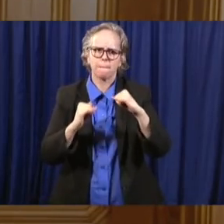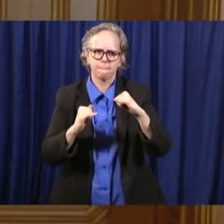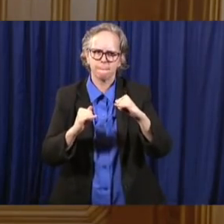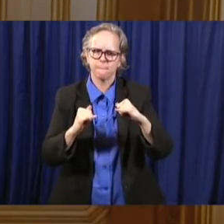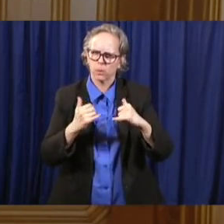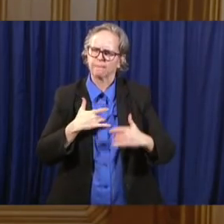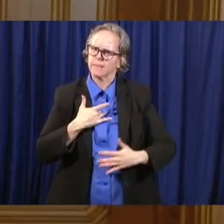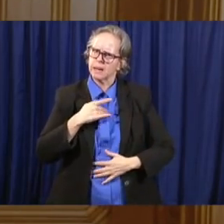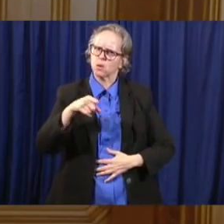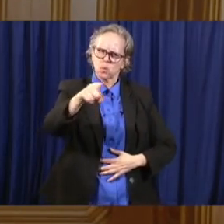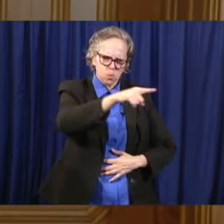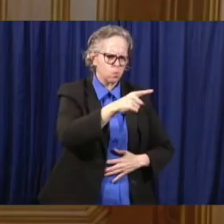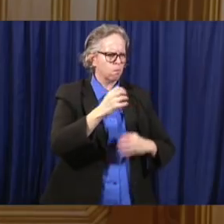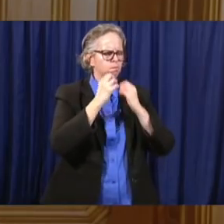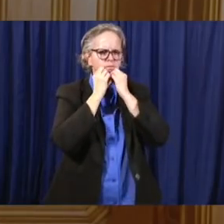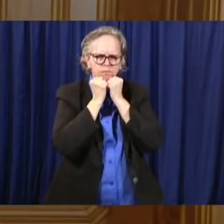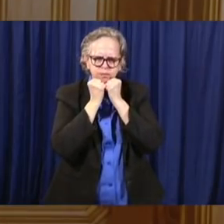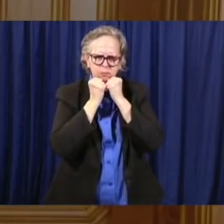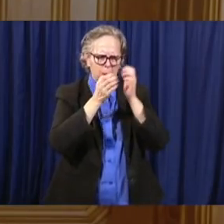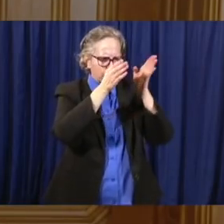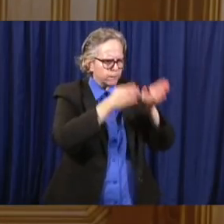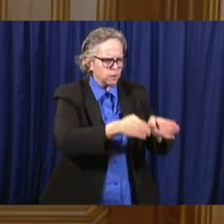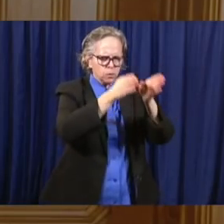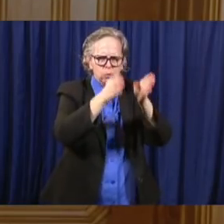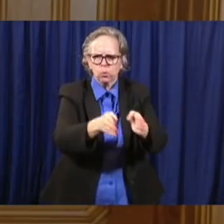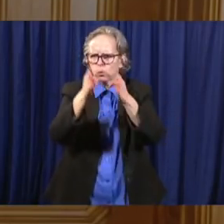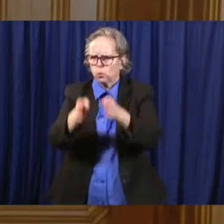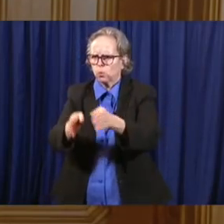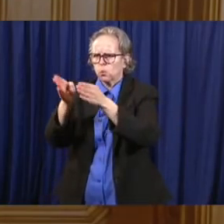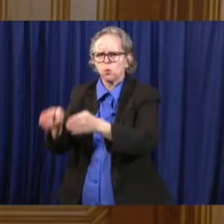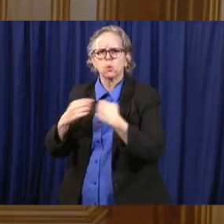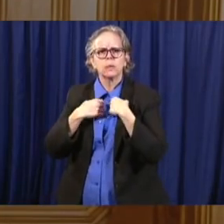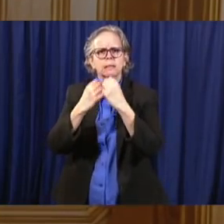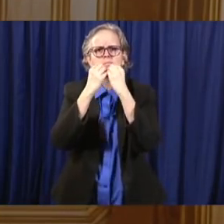important to each one of you.